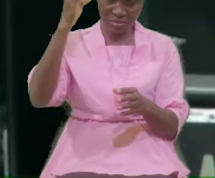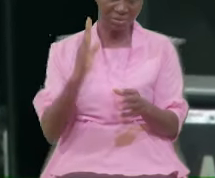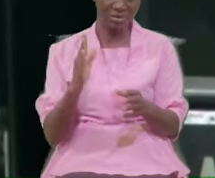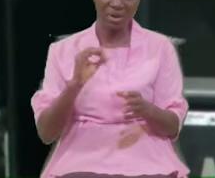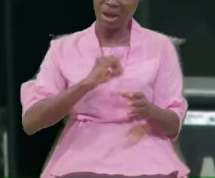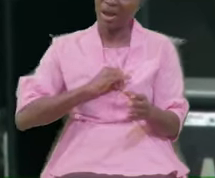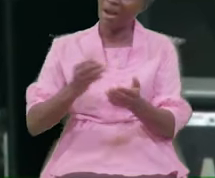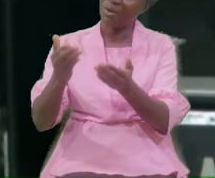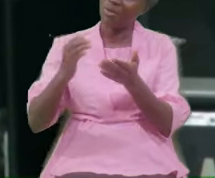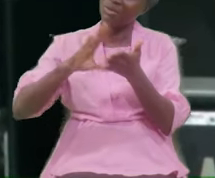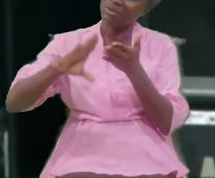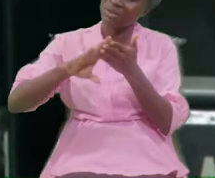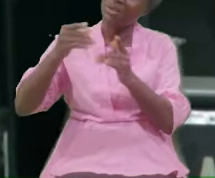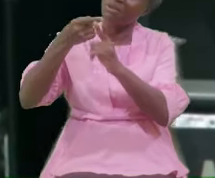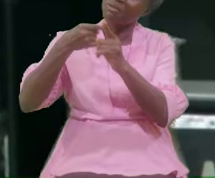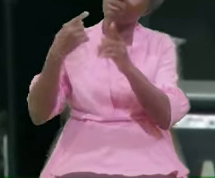the